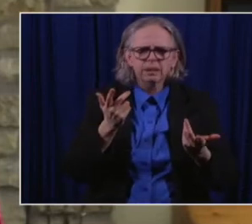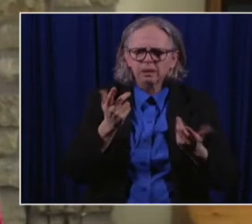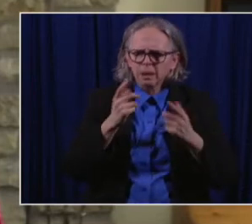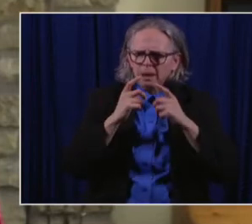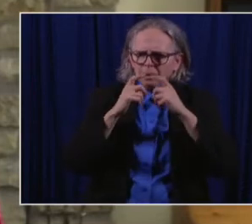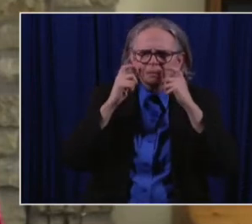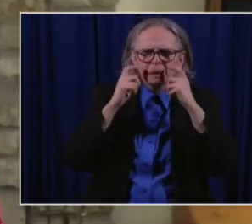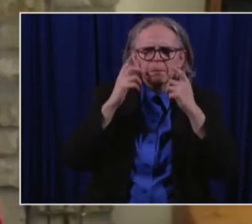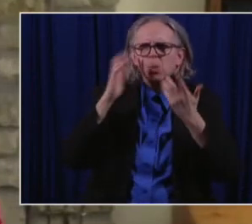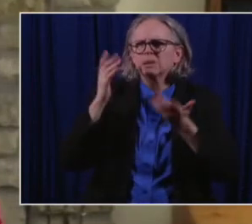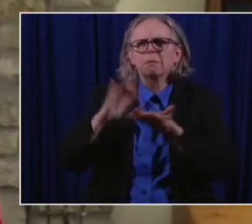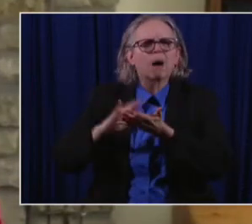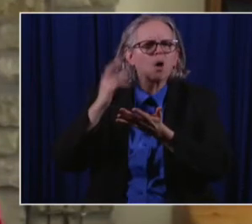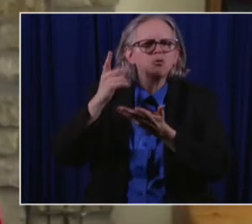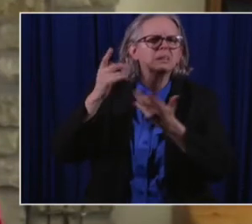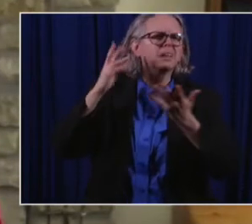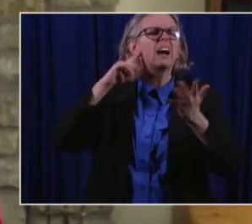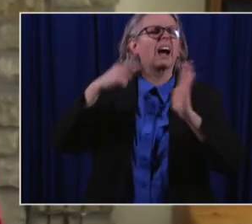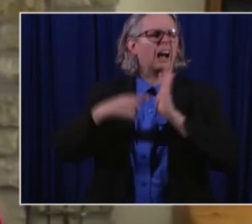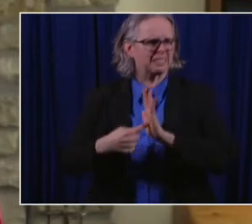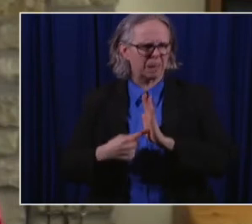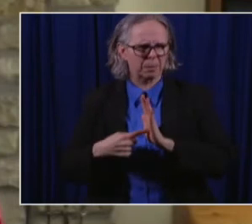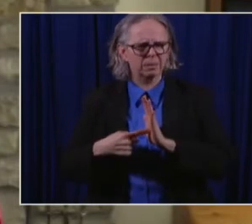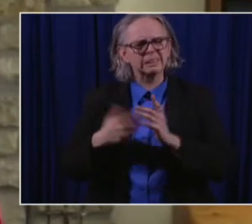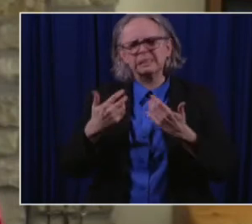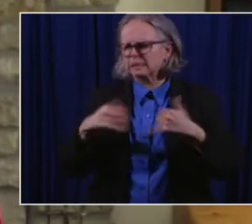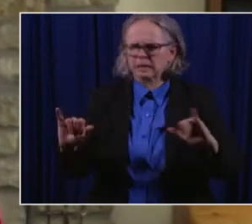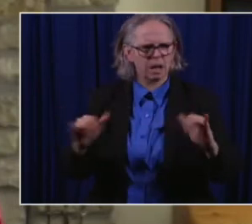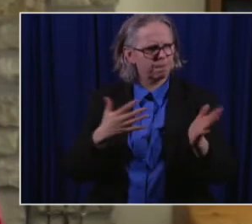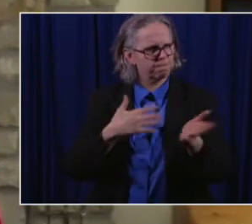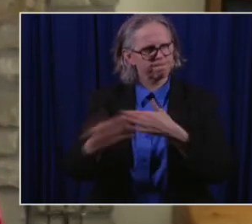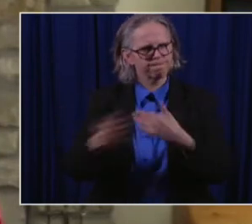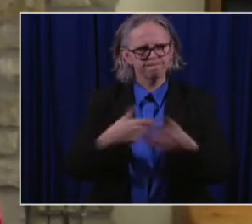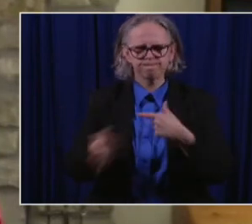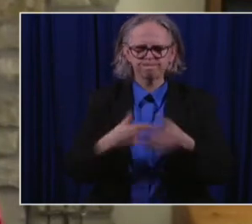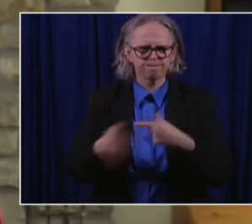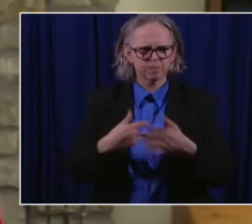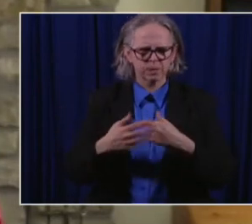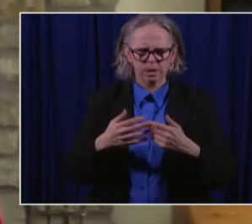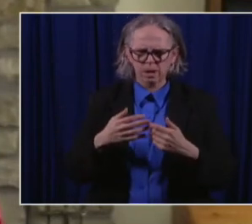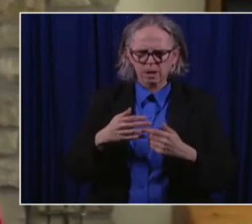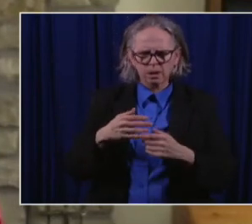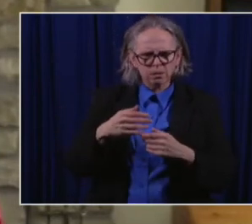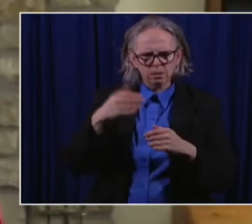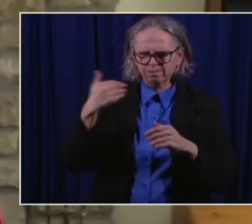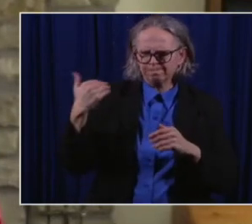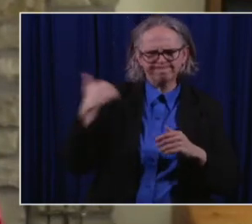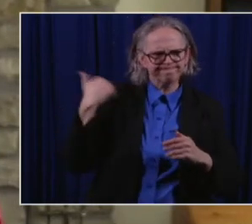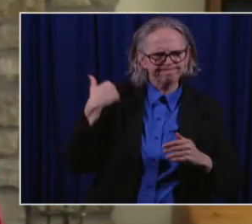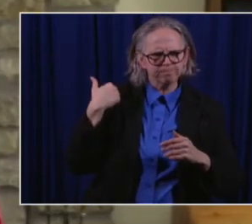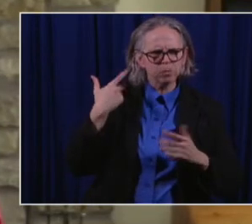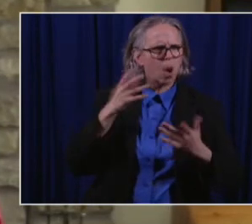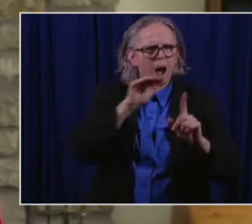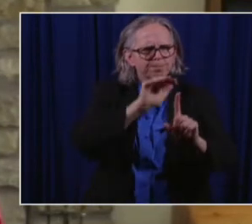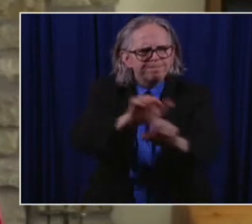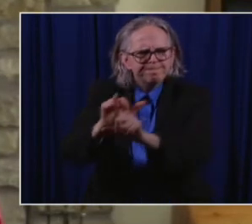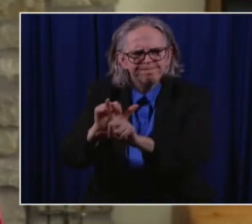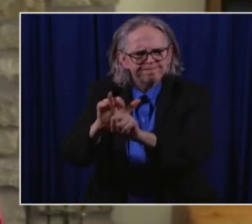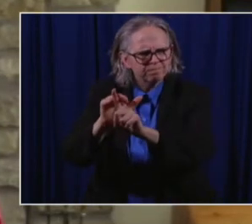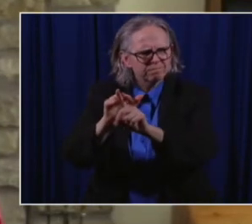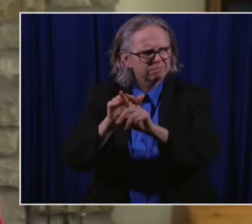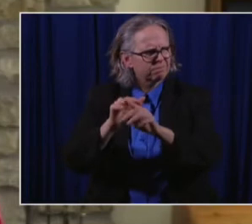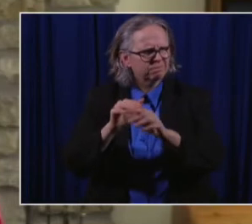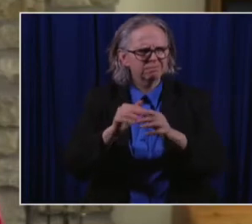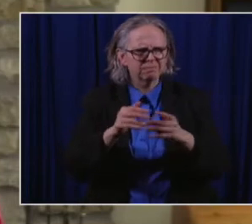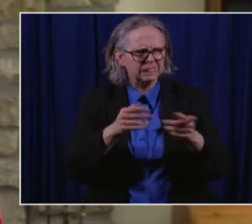I think it's important that we remind everybody that there are times when you may see someone in a